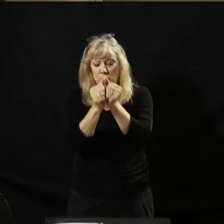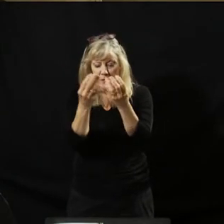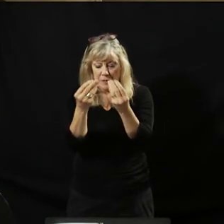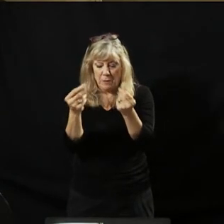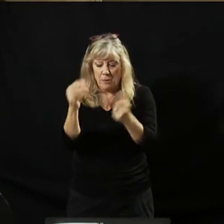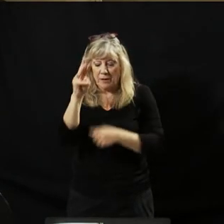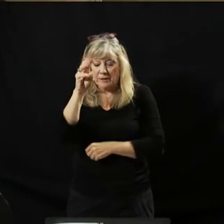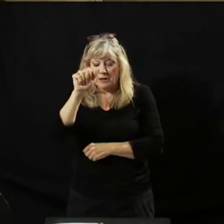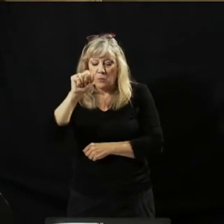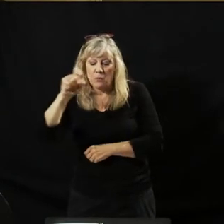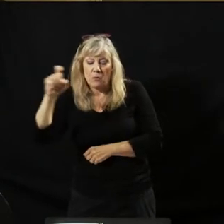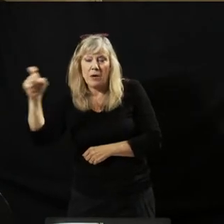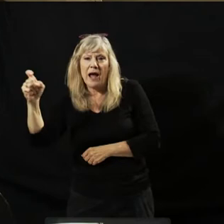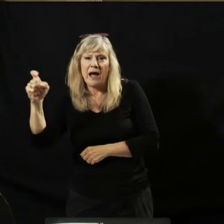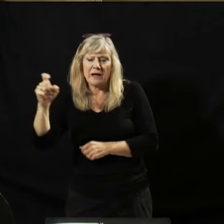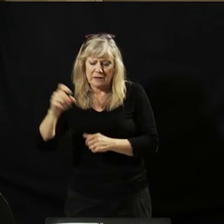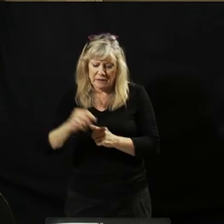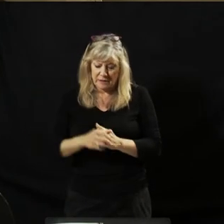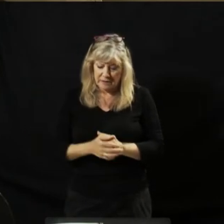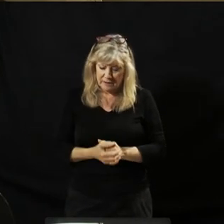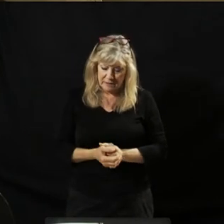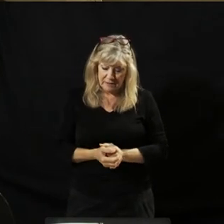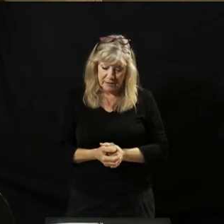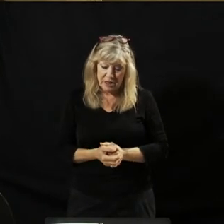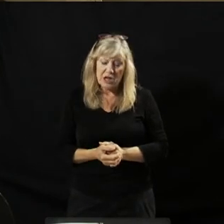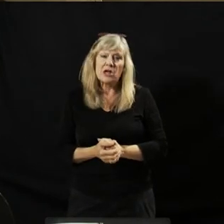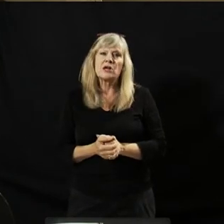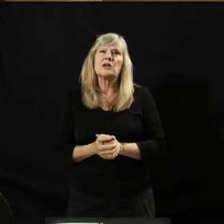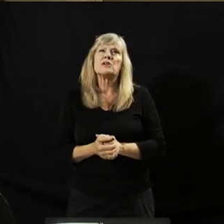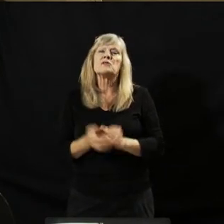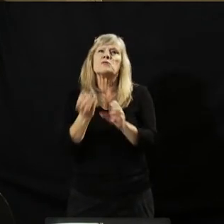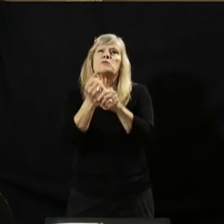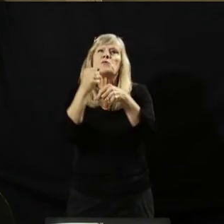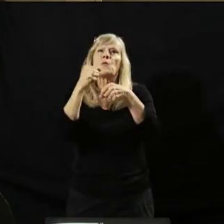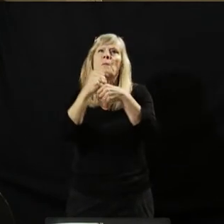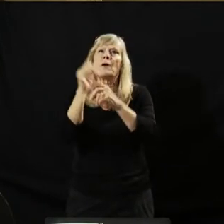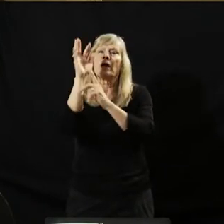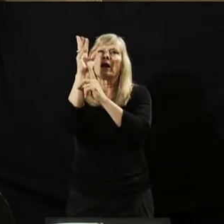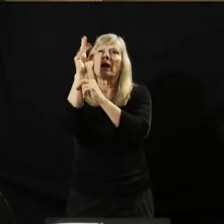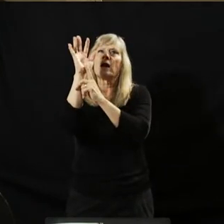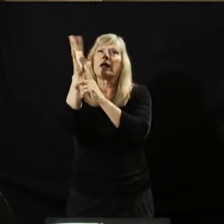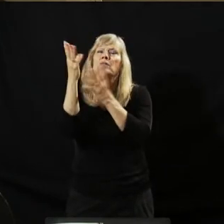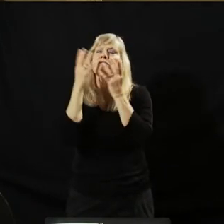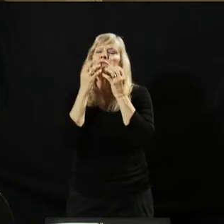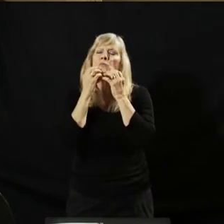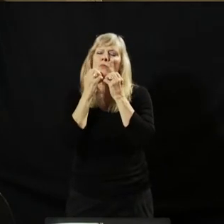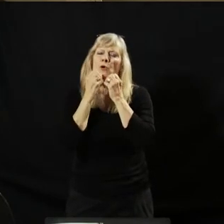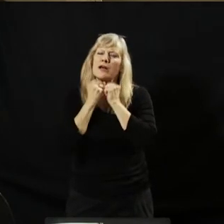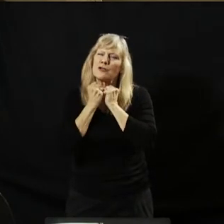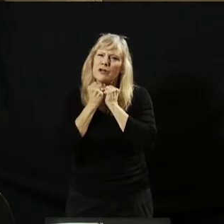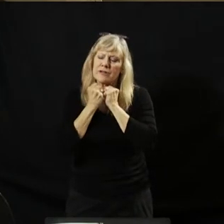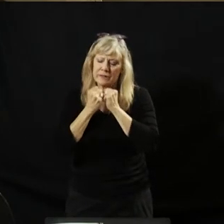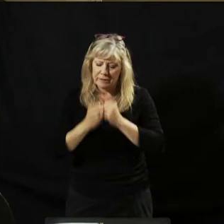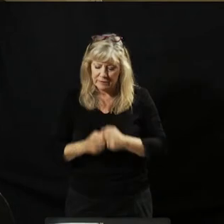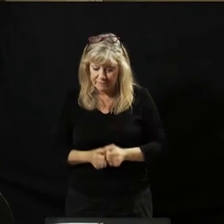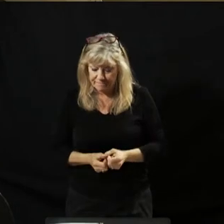by mother bees, to build a torch so